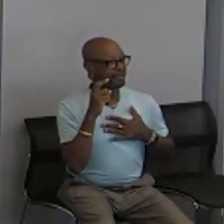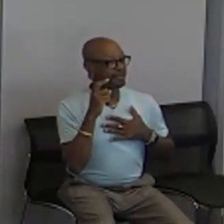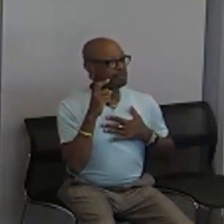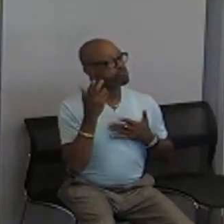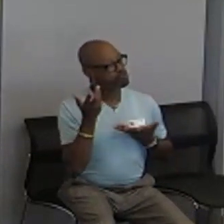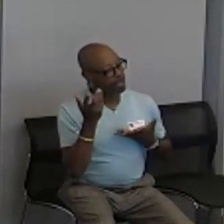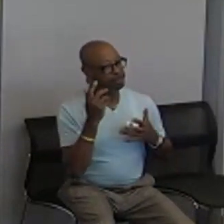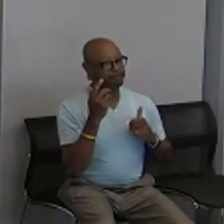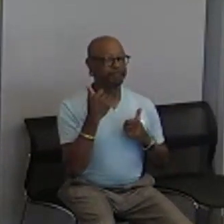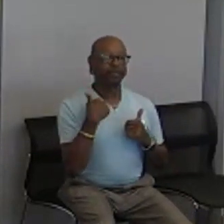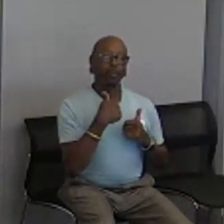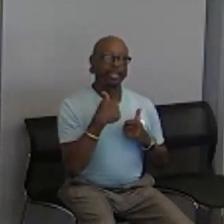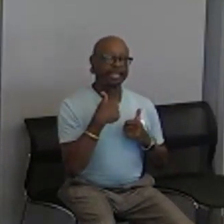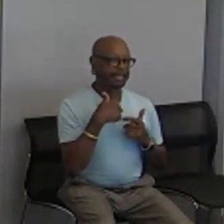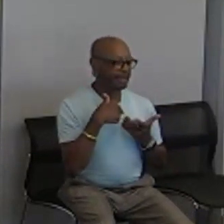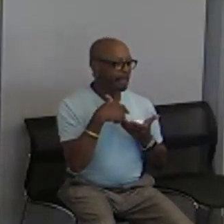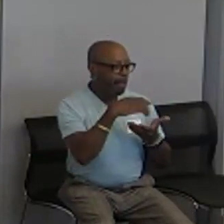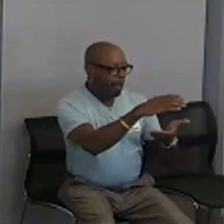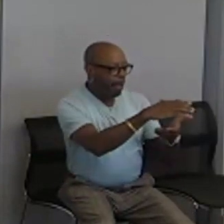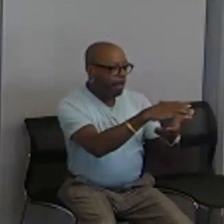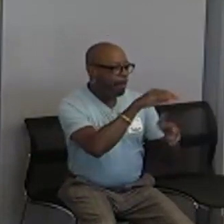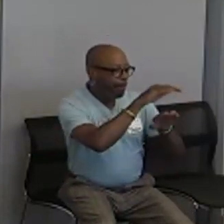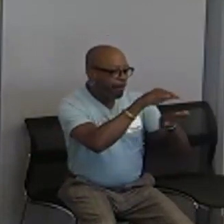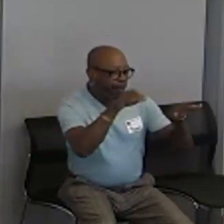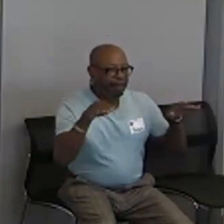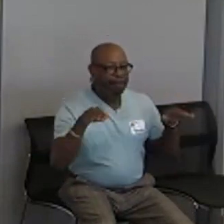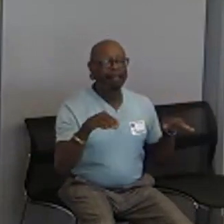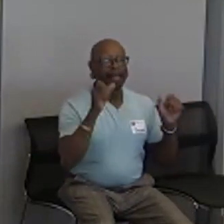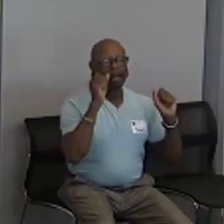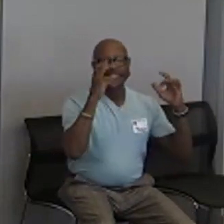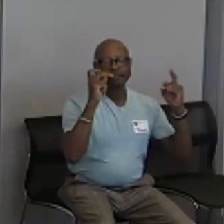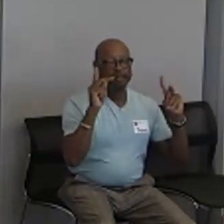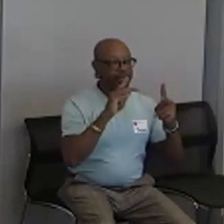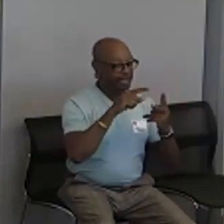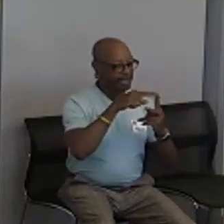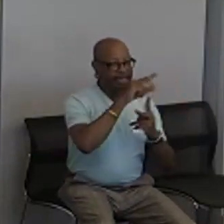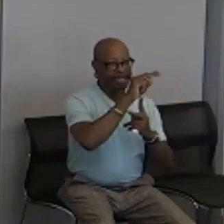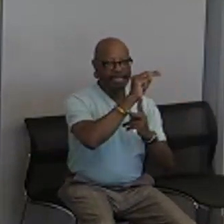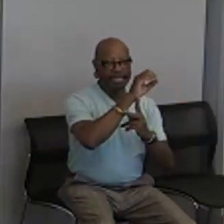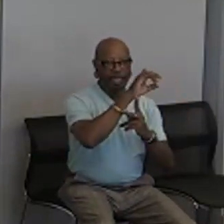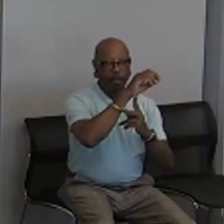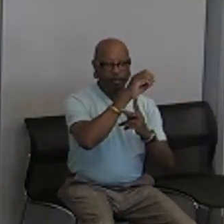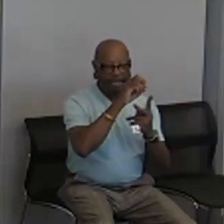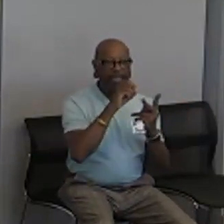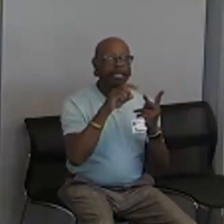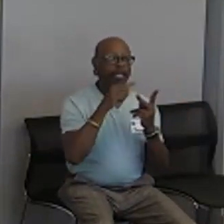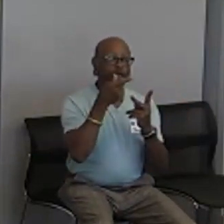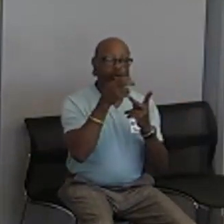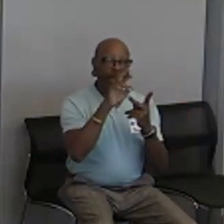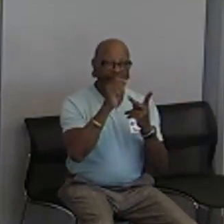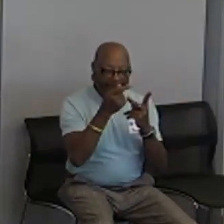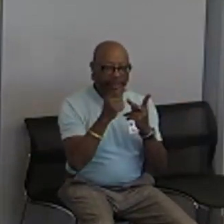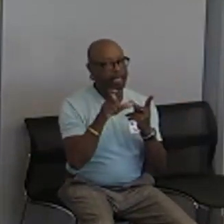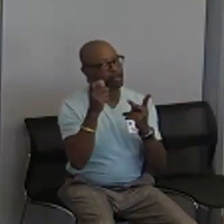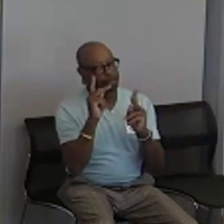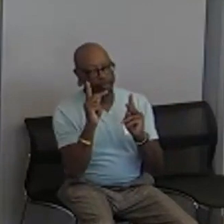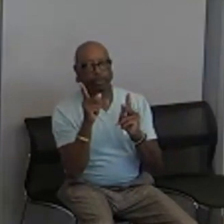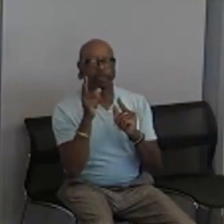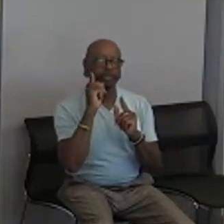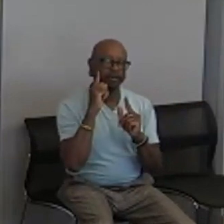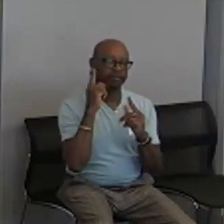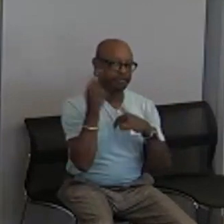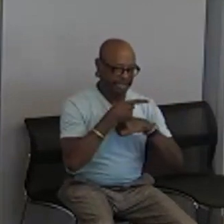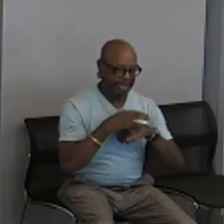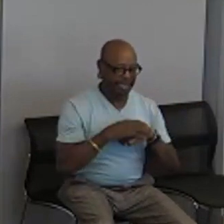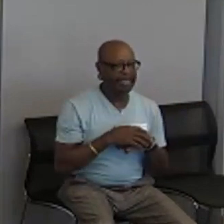well, we collected amazing people like Naomi and Greg and so many others at who you'll be hearing from